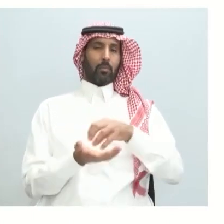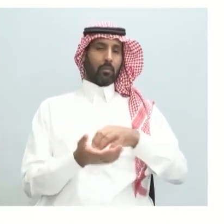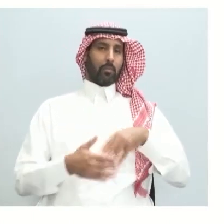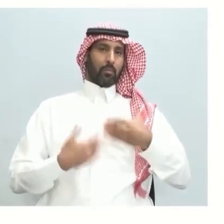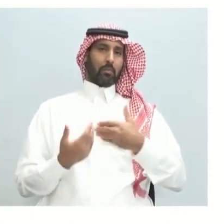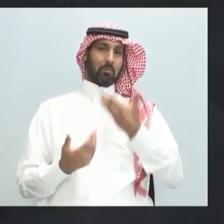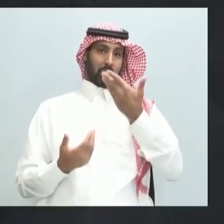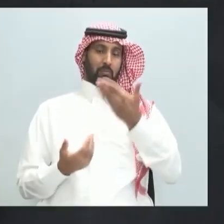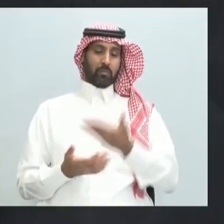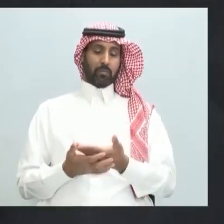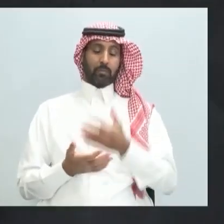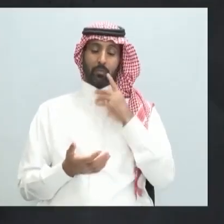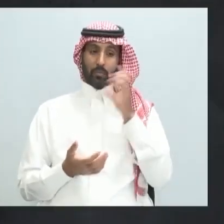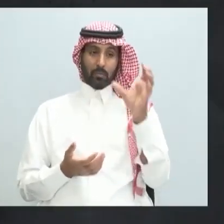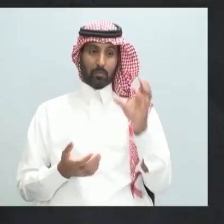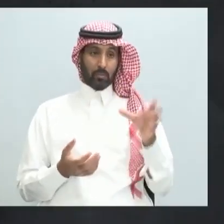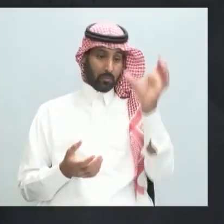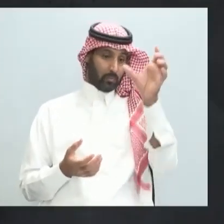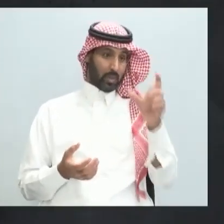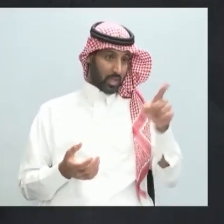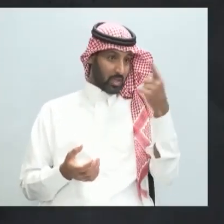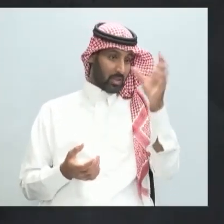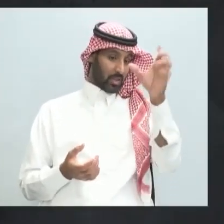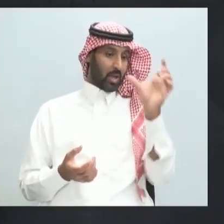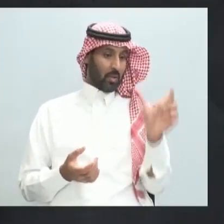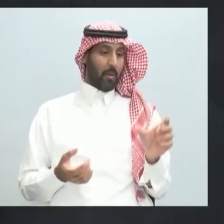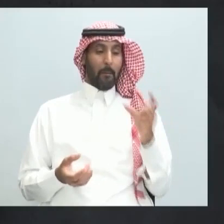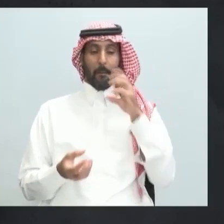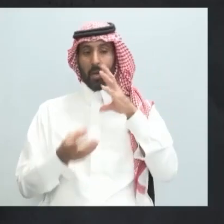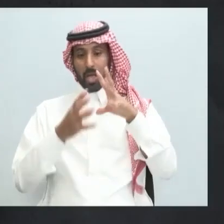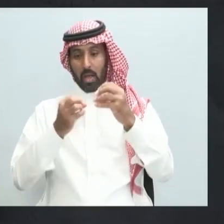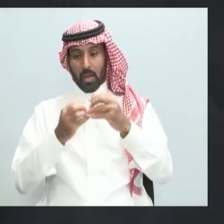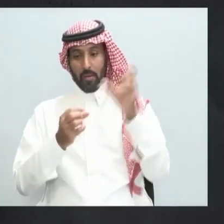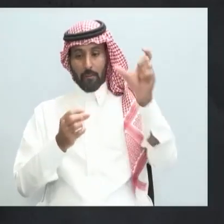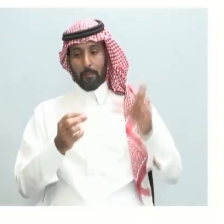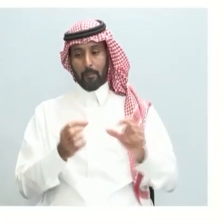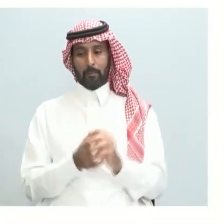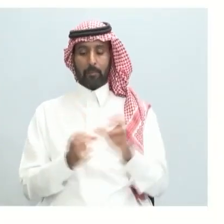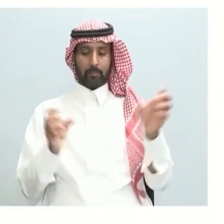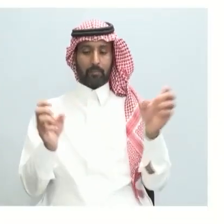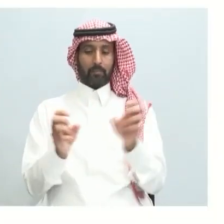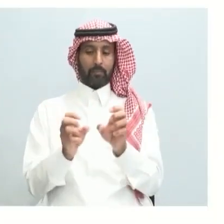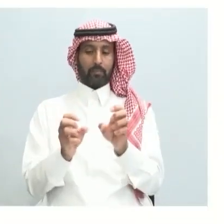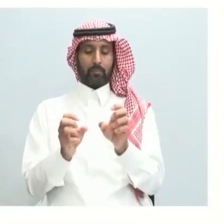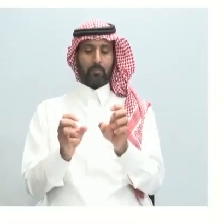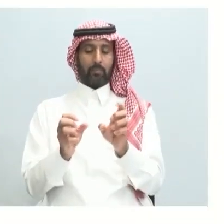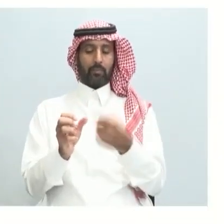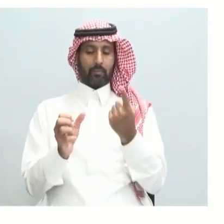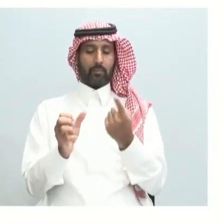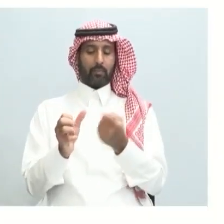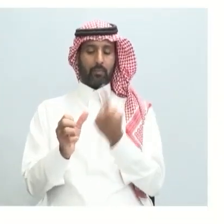So these are the definitions. Let's put the correct words next to these definitions. So number